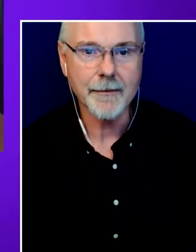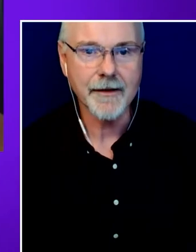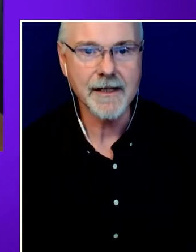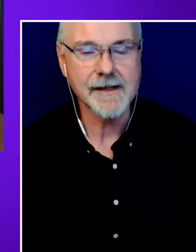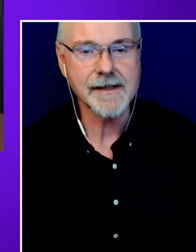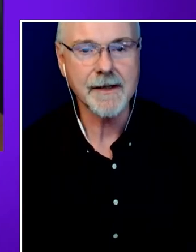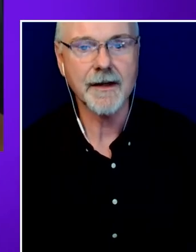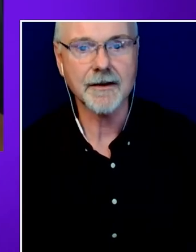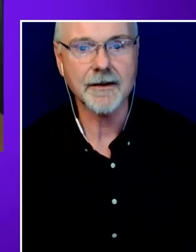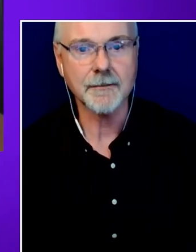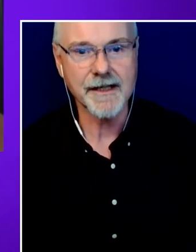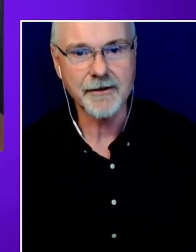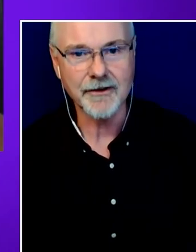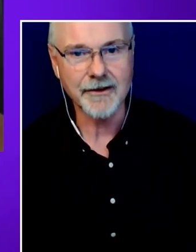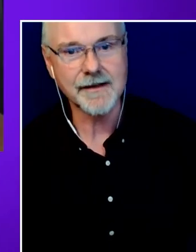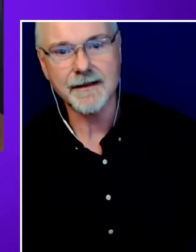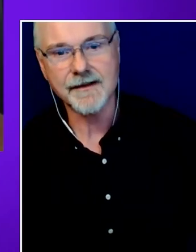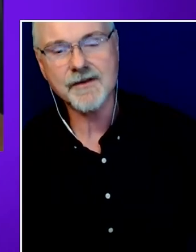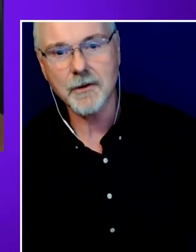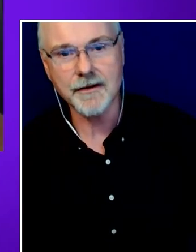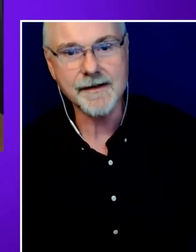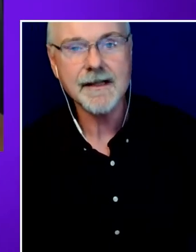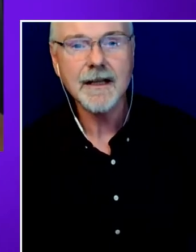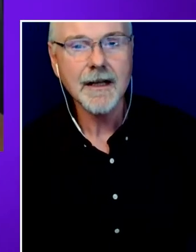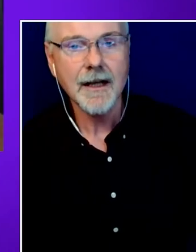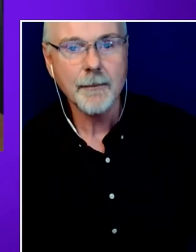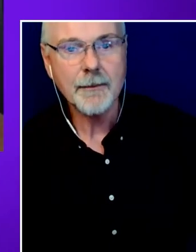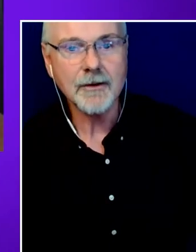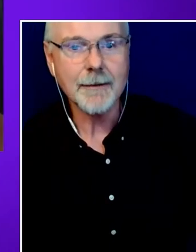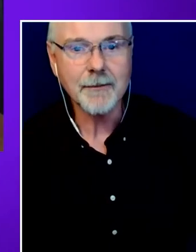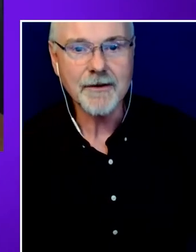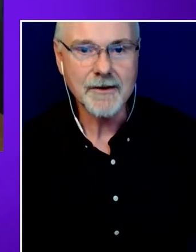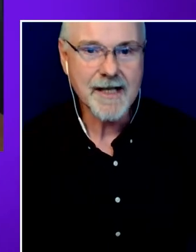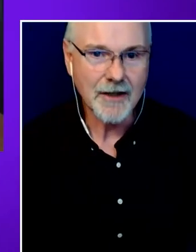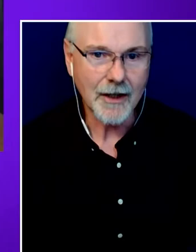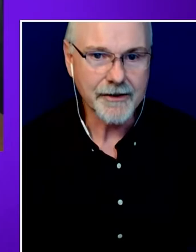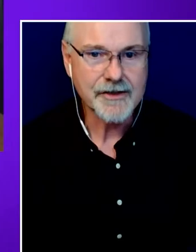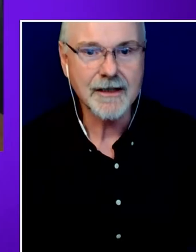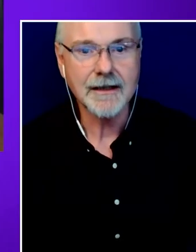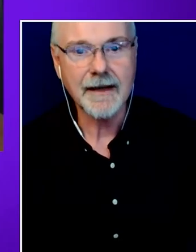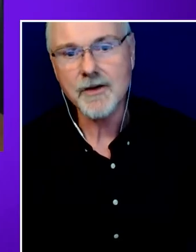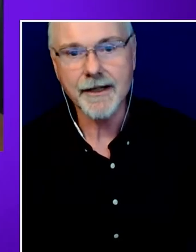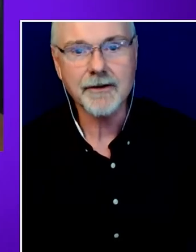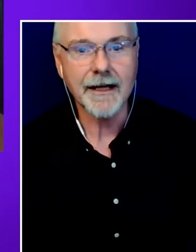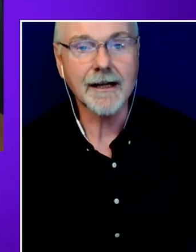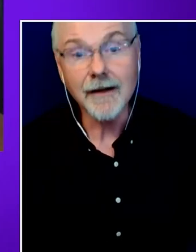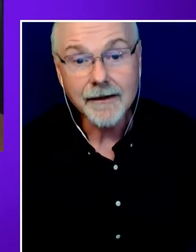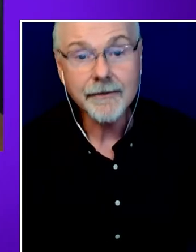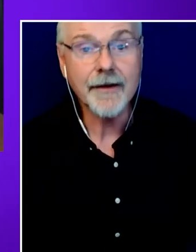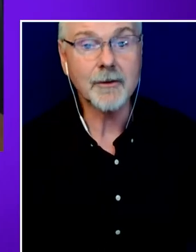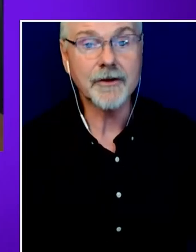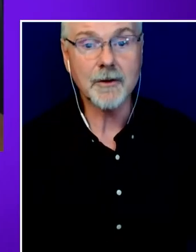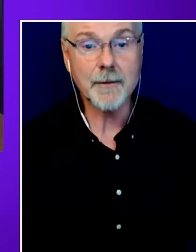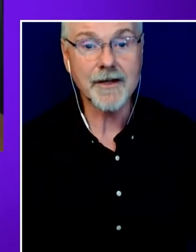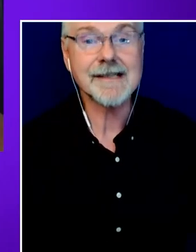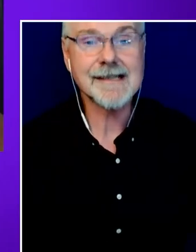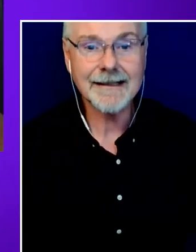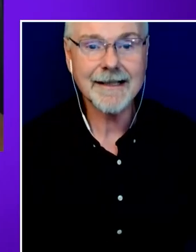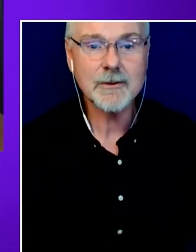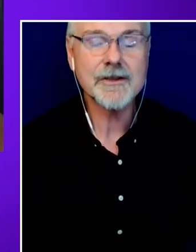some common things out there in my experience and stories. People come up with new technology. They try to create a glove that will